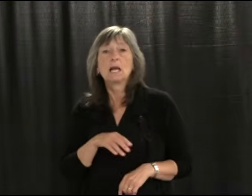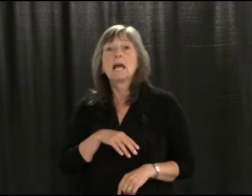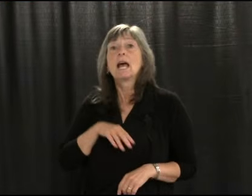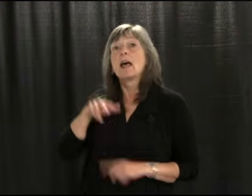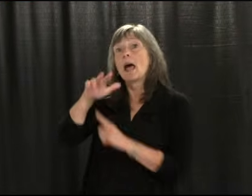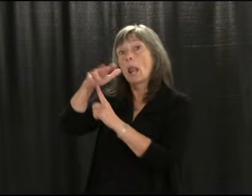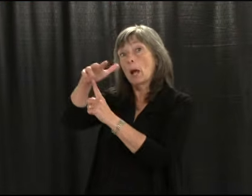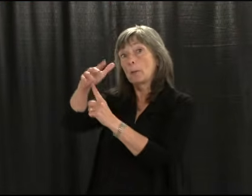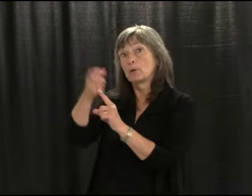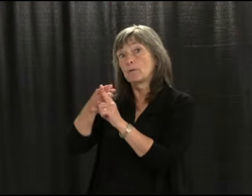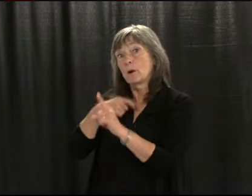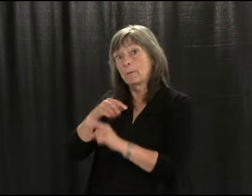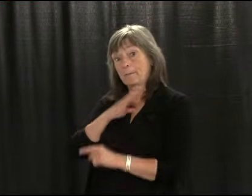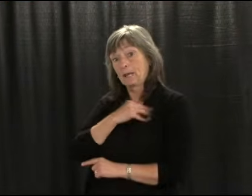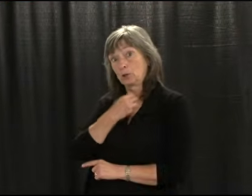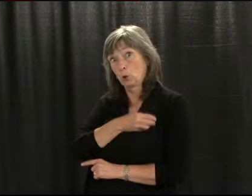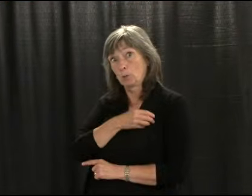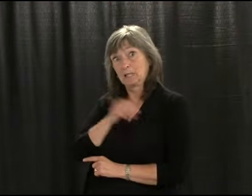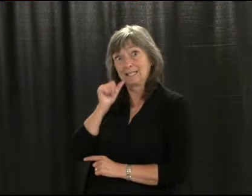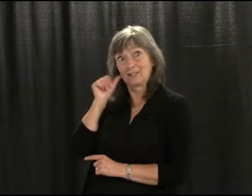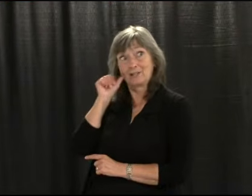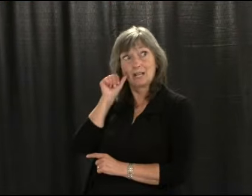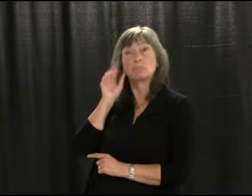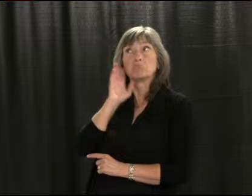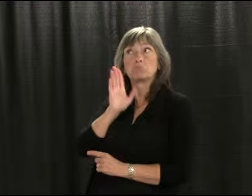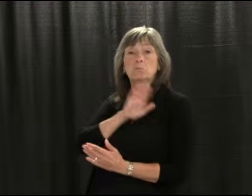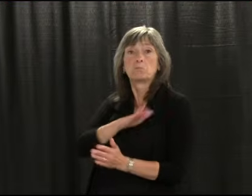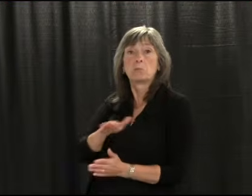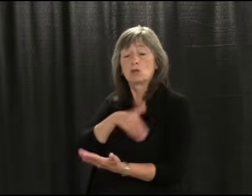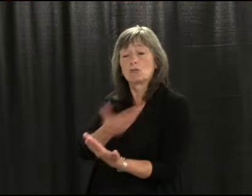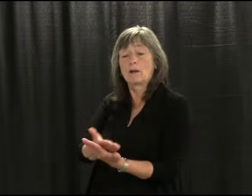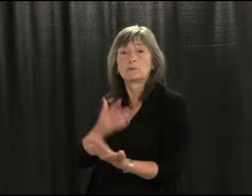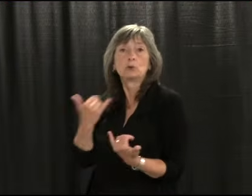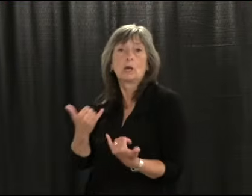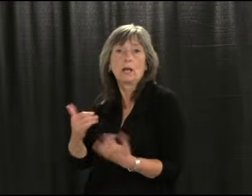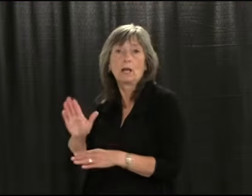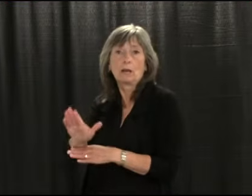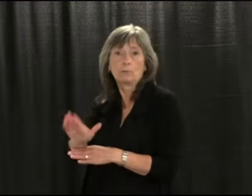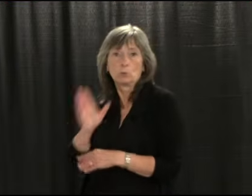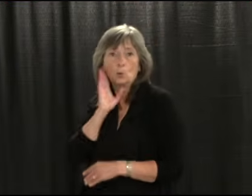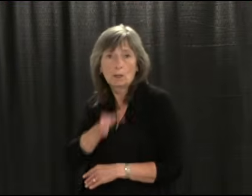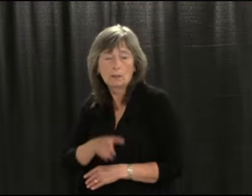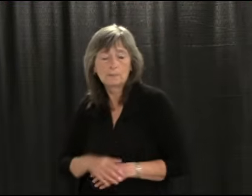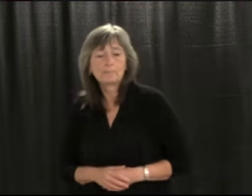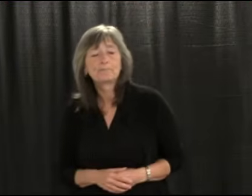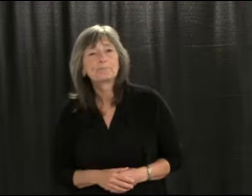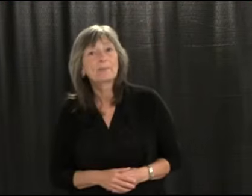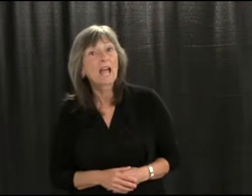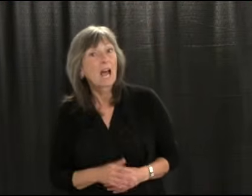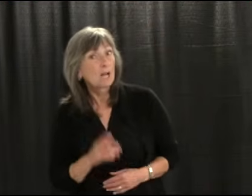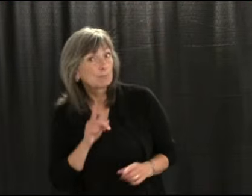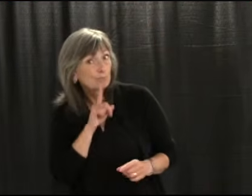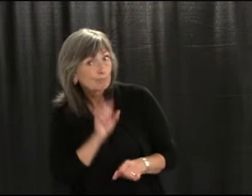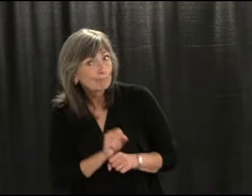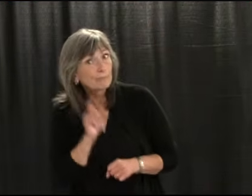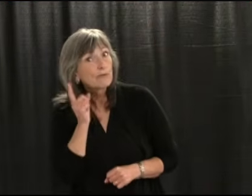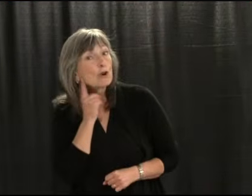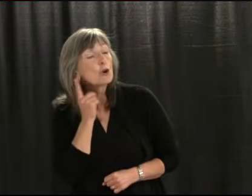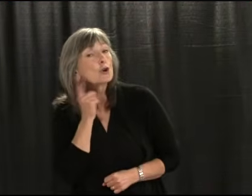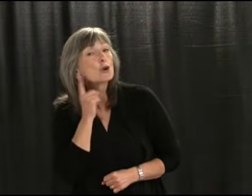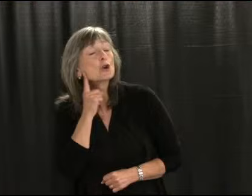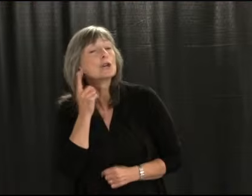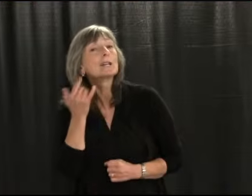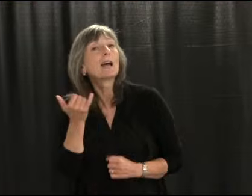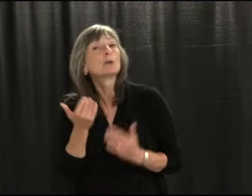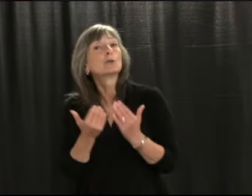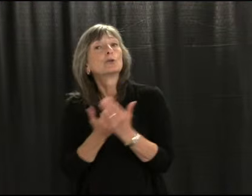from Manitoba is expected to arrive in the province later today. I'm sure all of you have heard and seen pictures about the fire